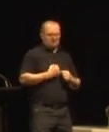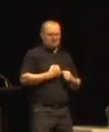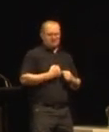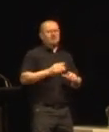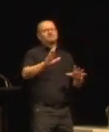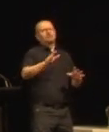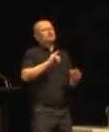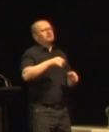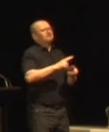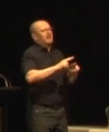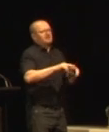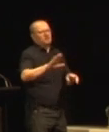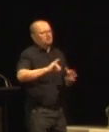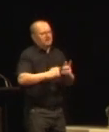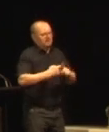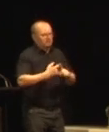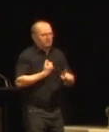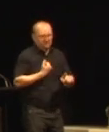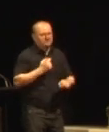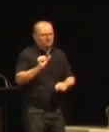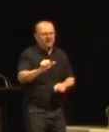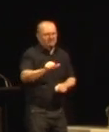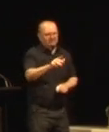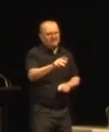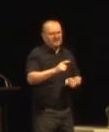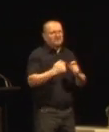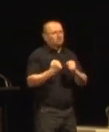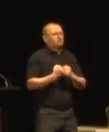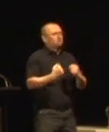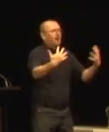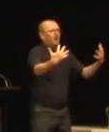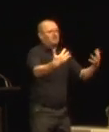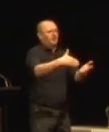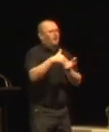Jimmy Fallon, thank you, sorry. This is a crowdsourced presentation, thank you.